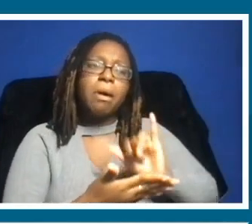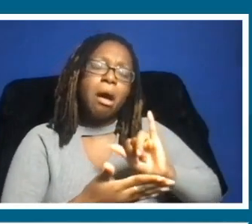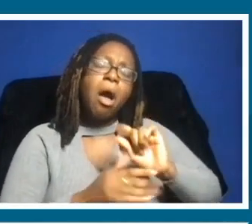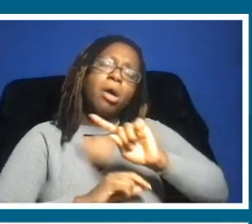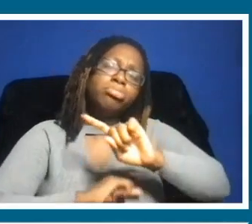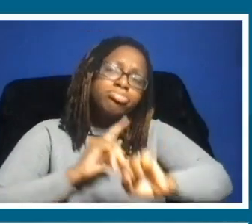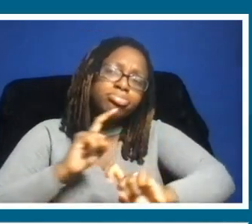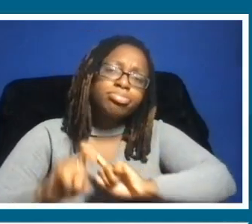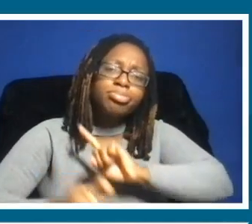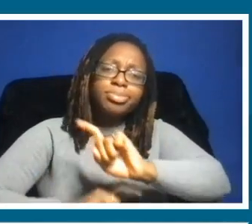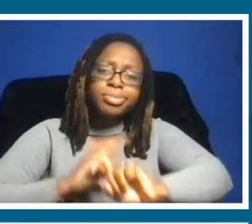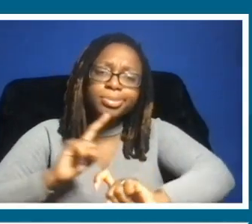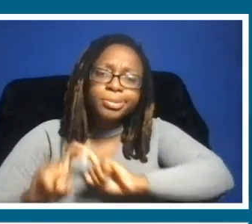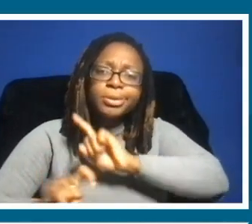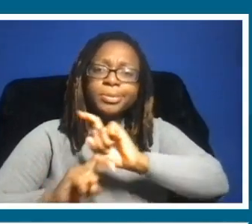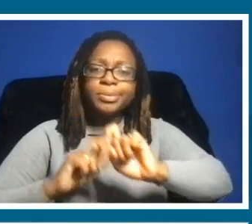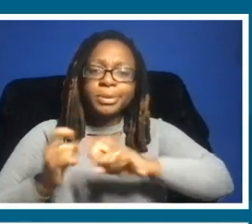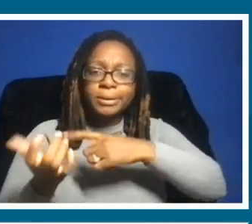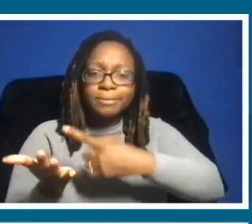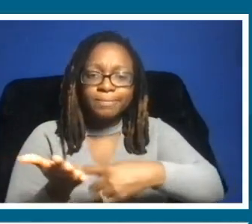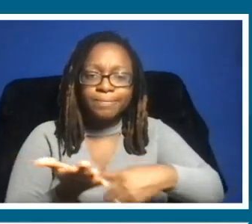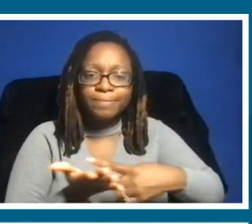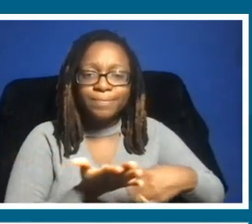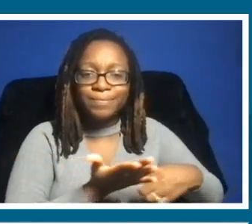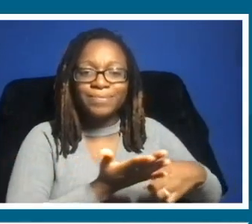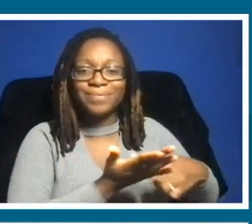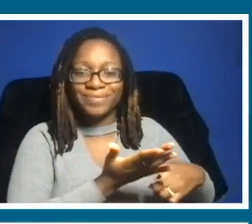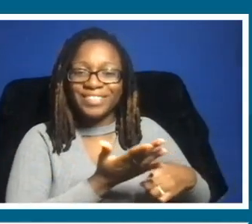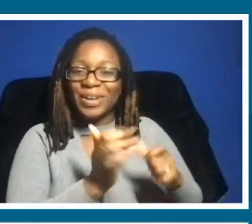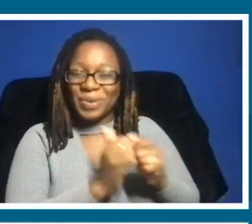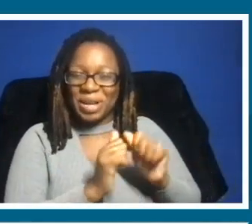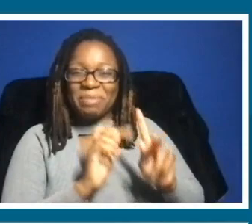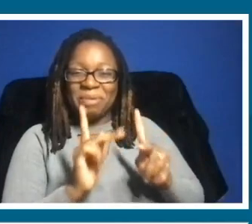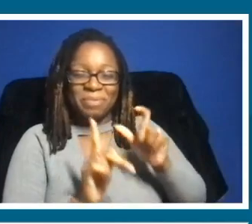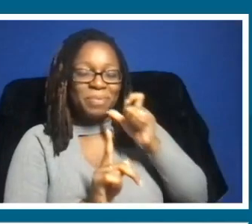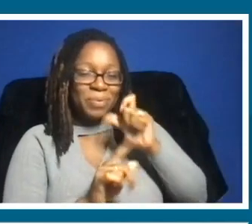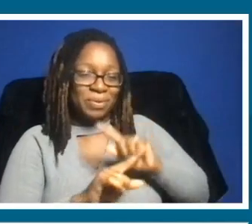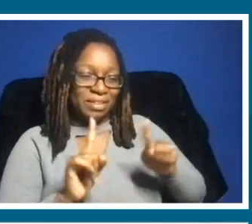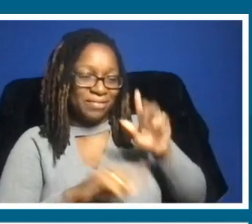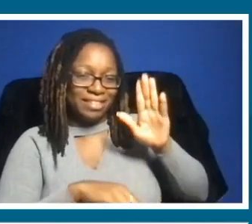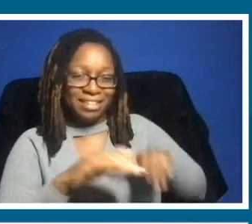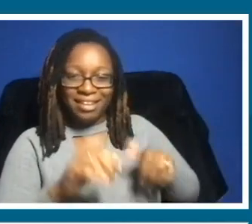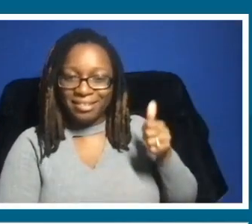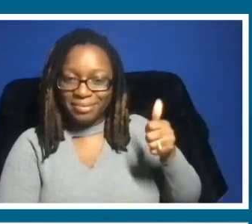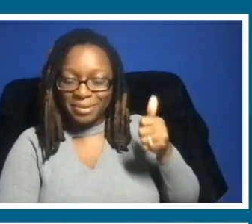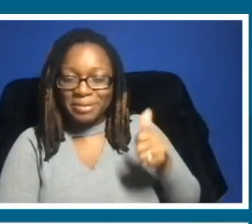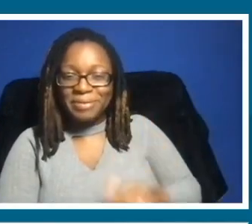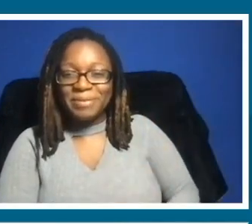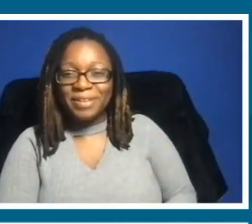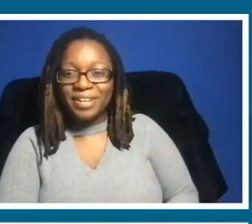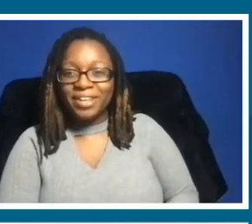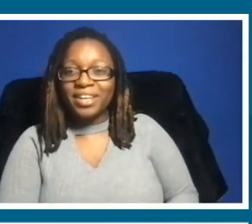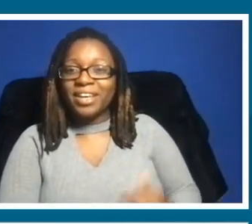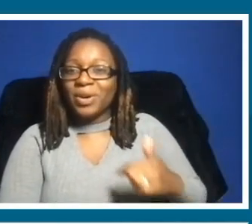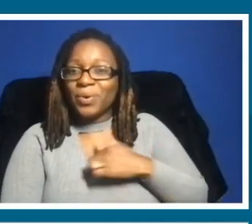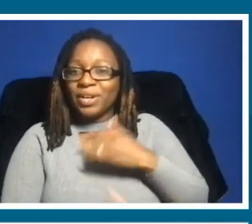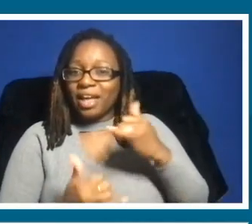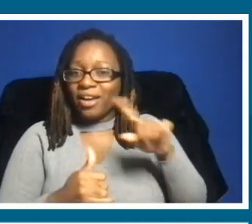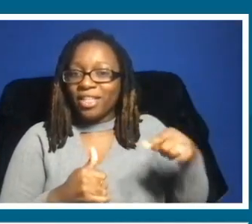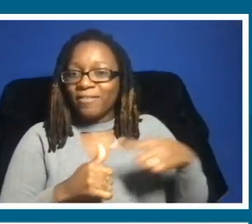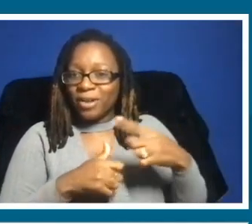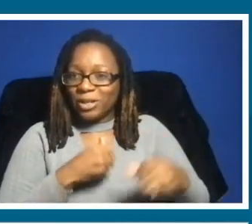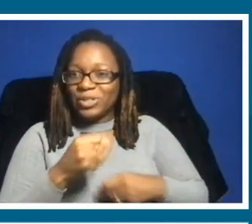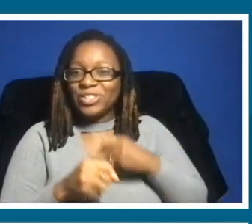have conversations with people who are different than themselves. And we're in the first year of this